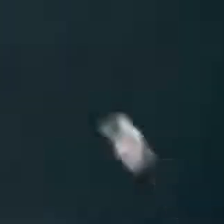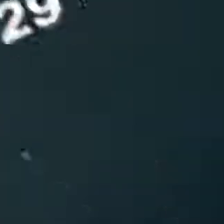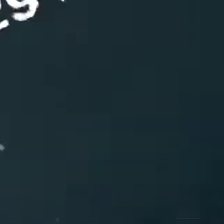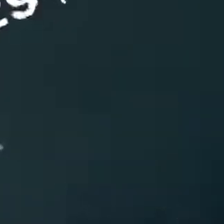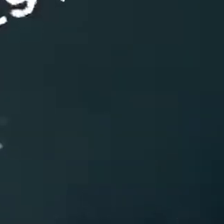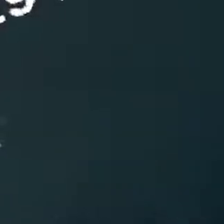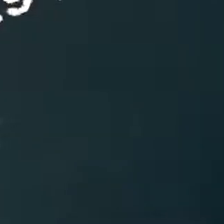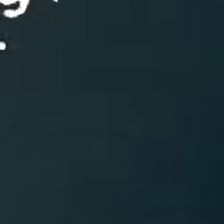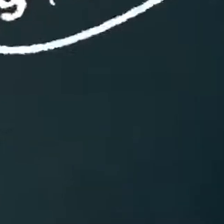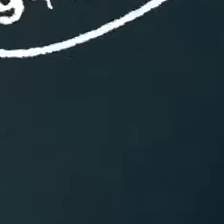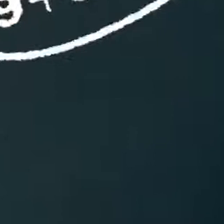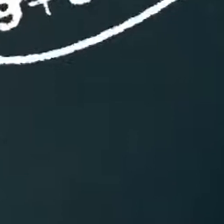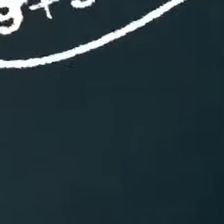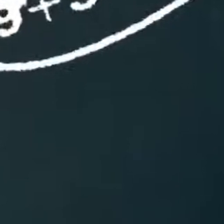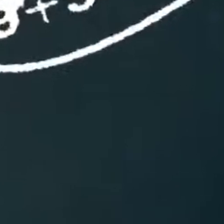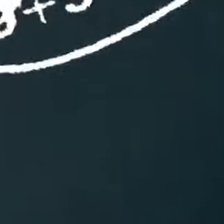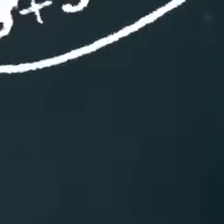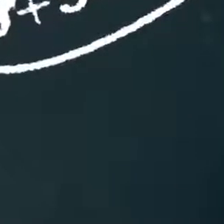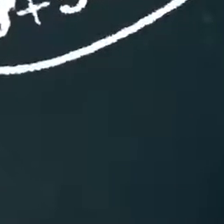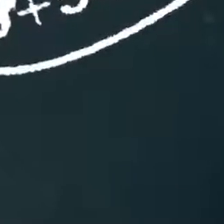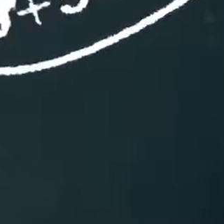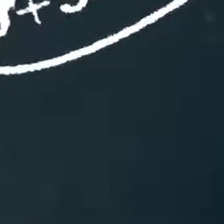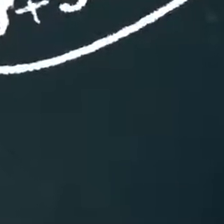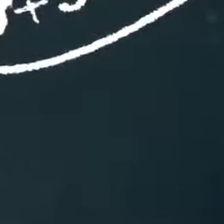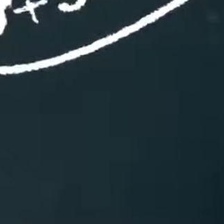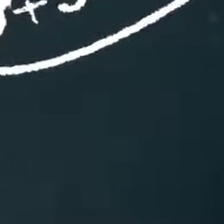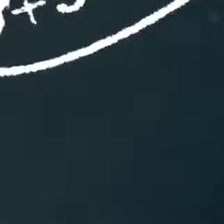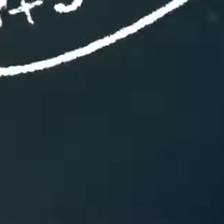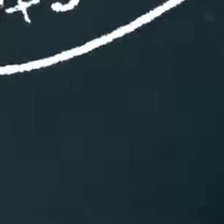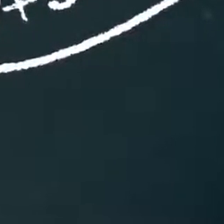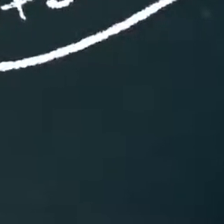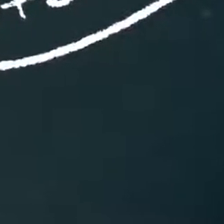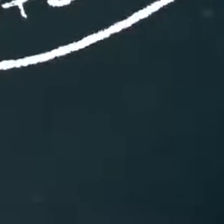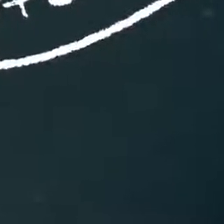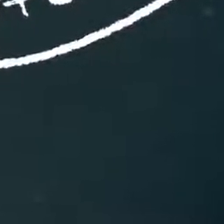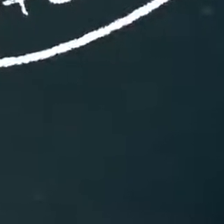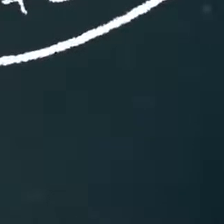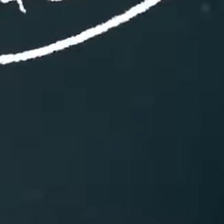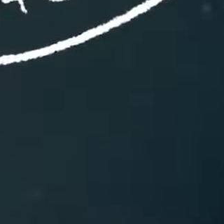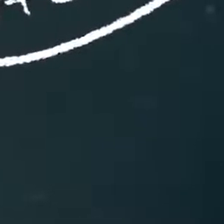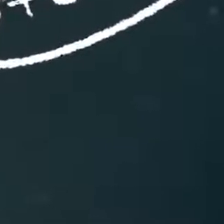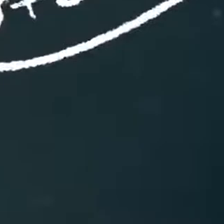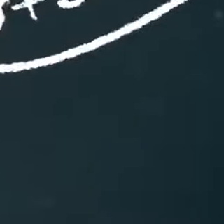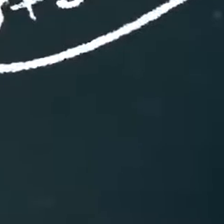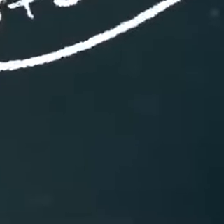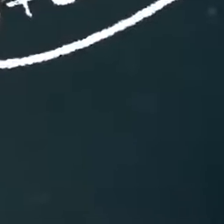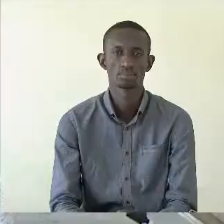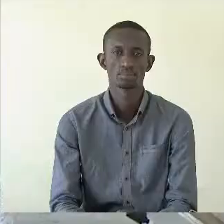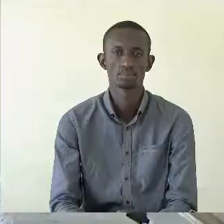Welcome to Study Time, a televised home learning program produced by Rwanda Education